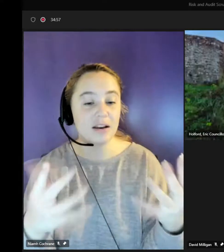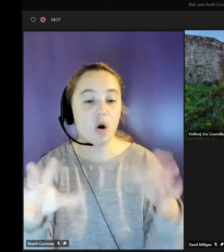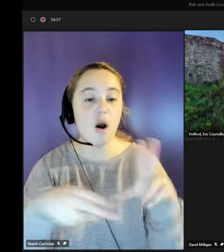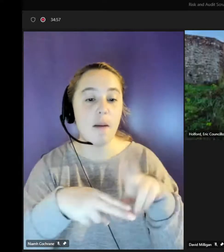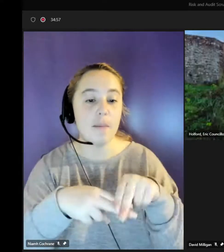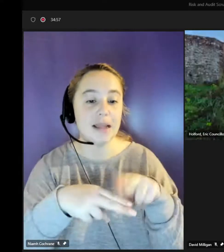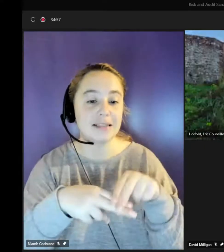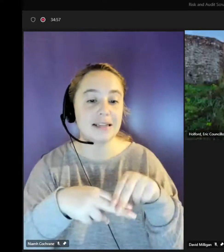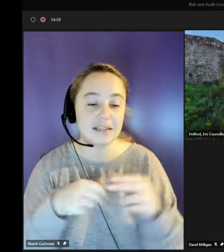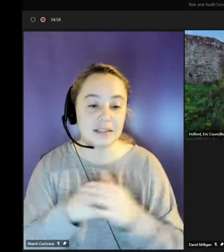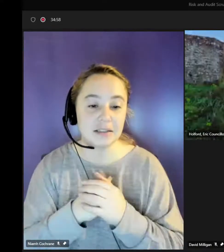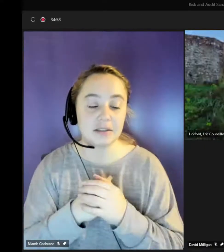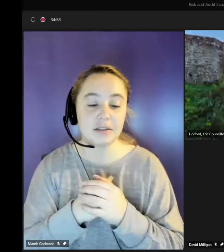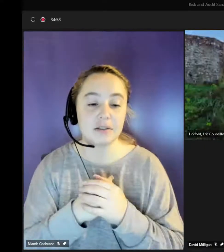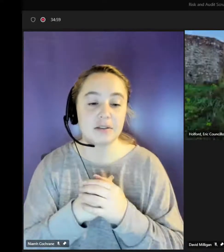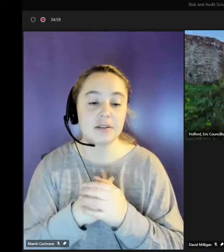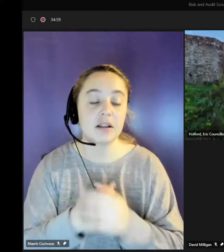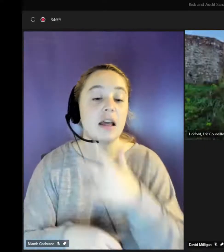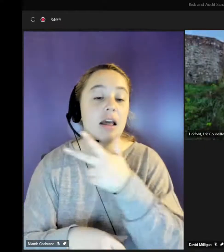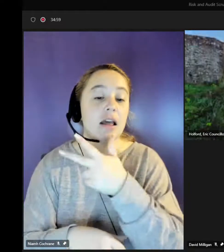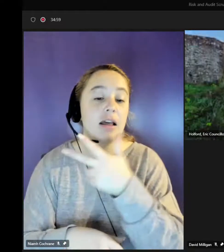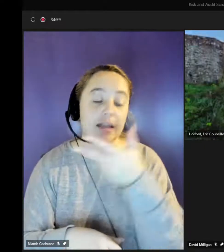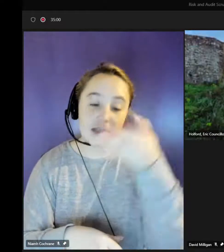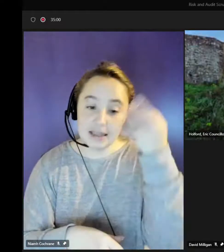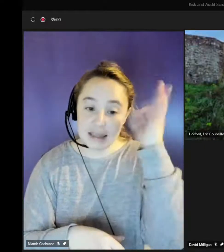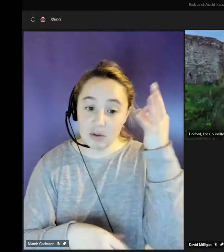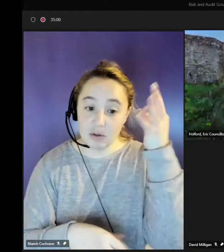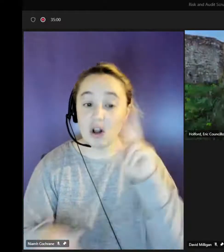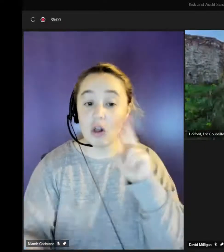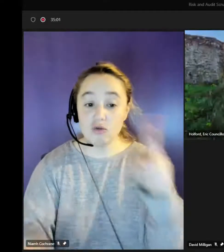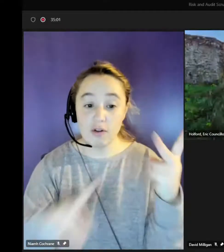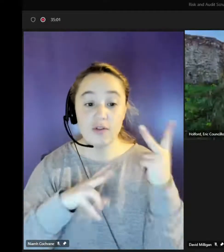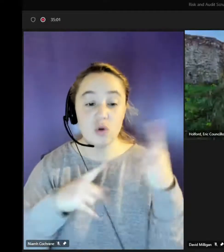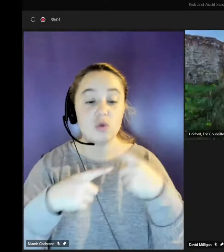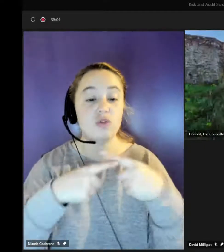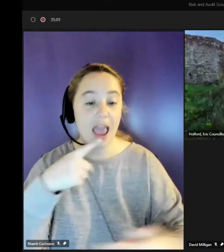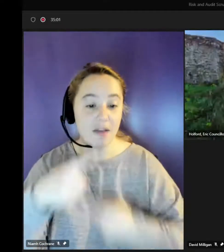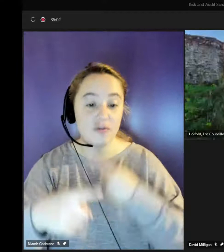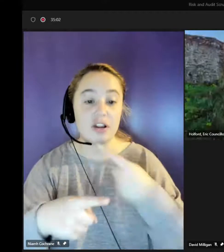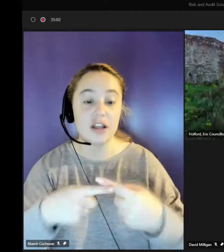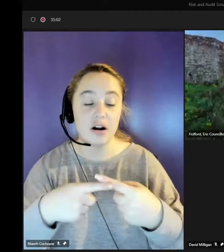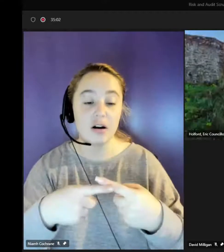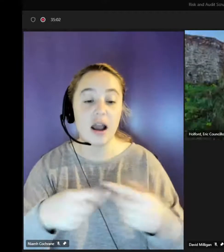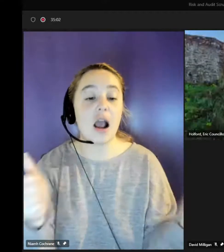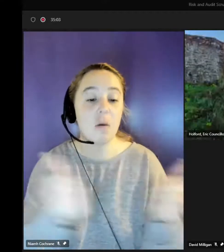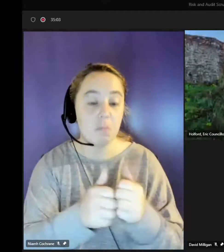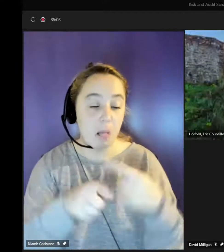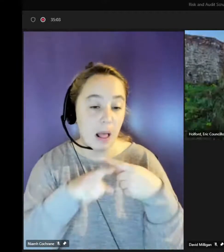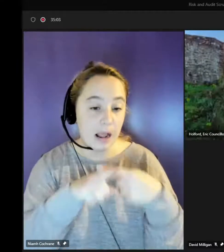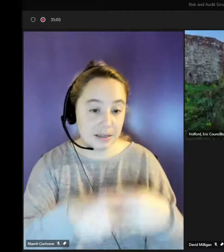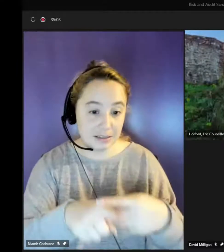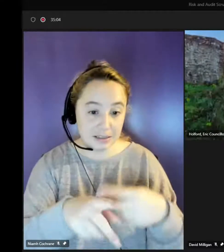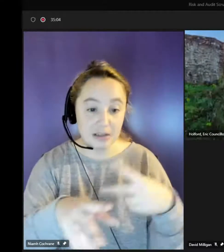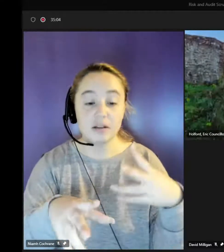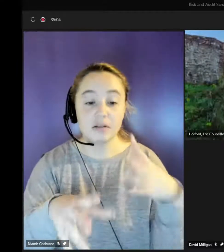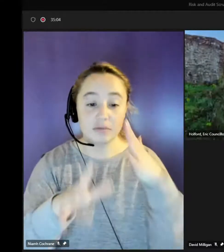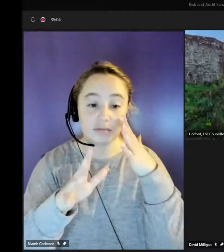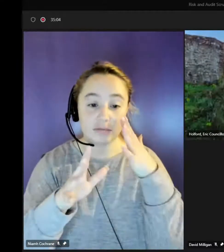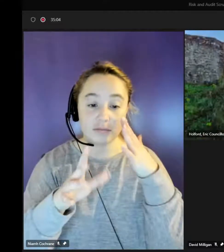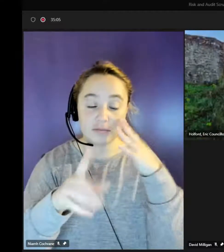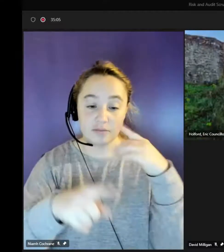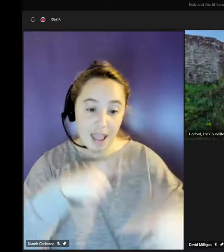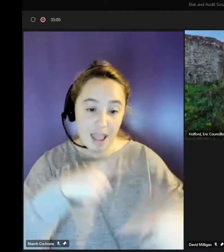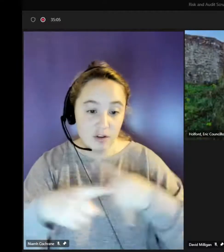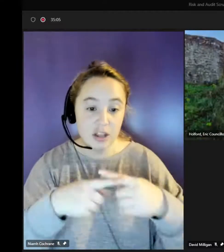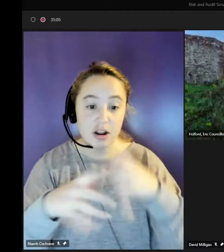appendix. The council reviews the code annually and the compliance, and the findings of the review of the